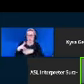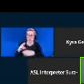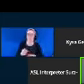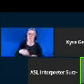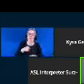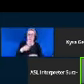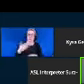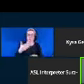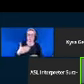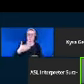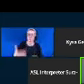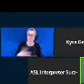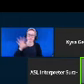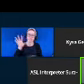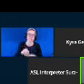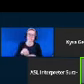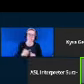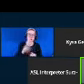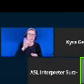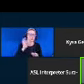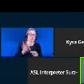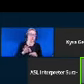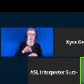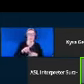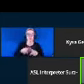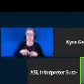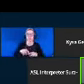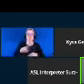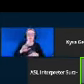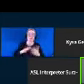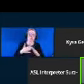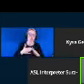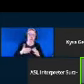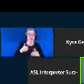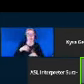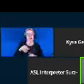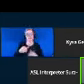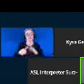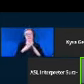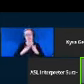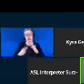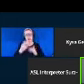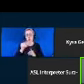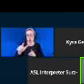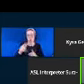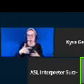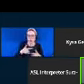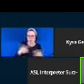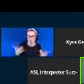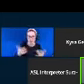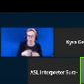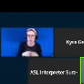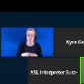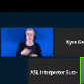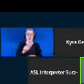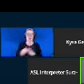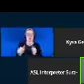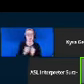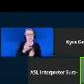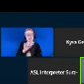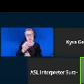faith-based communities and have conducted security awareness town hall engagements for faith communities in coordination with our federal partners, including CISA,